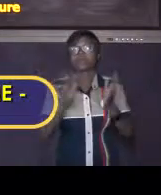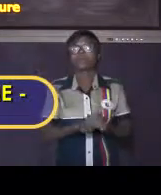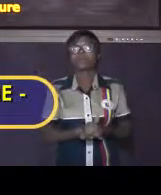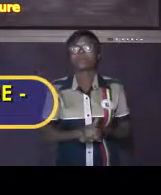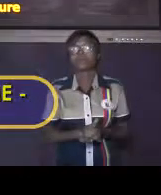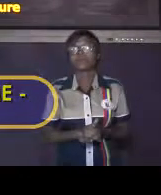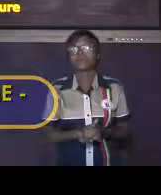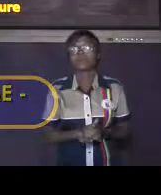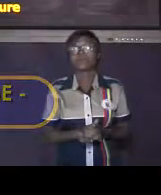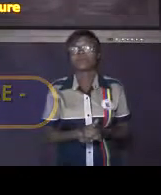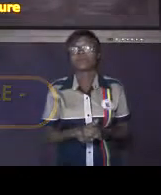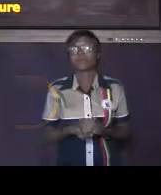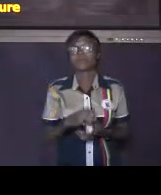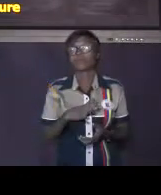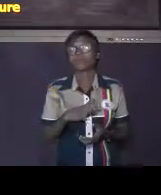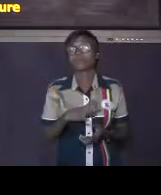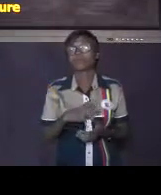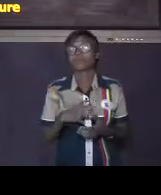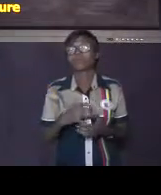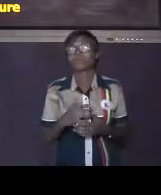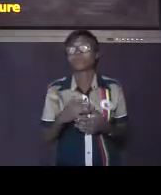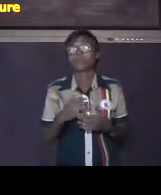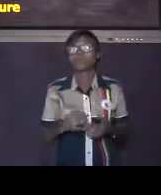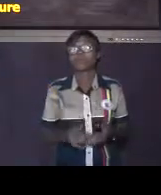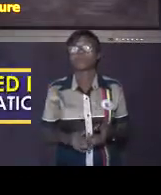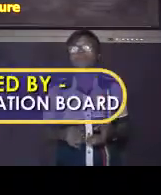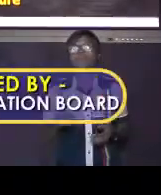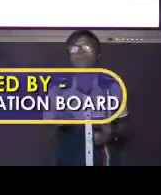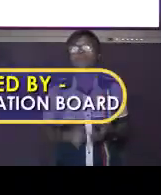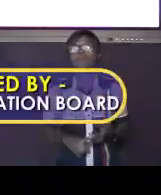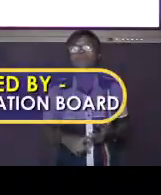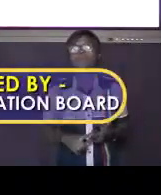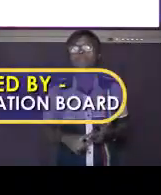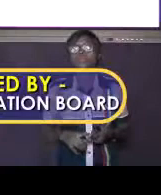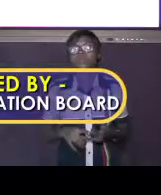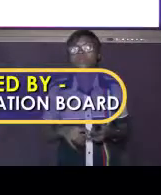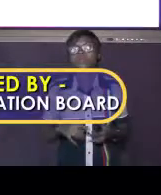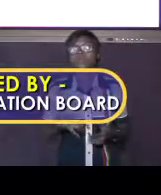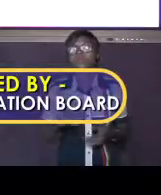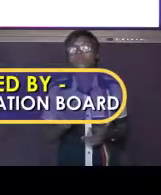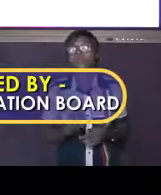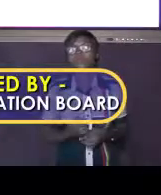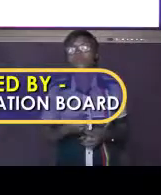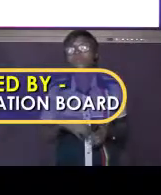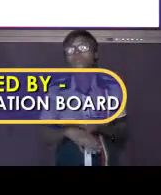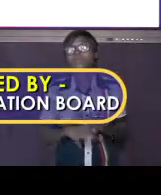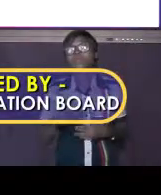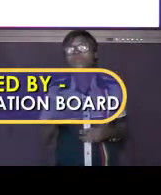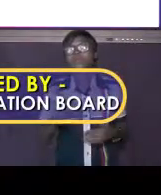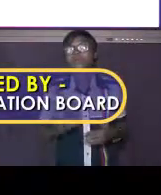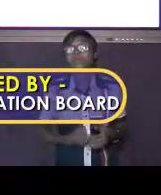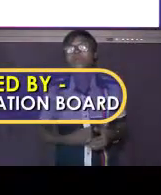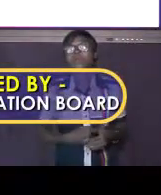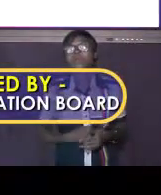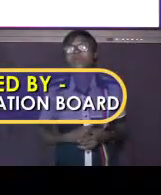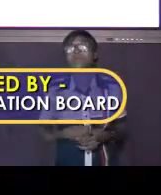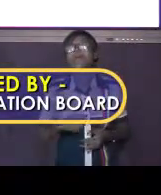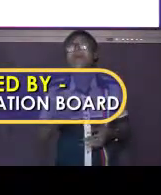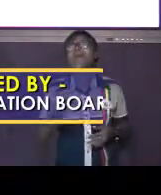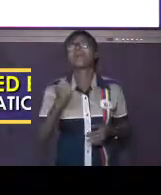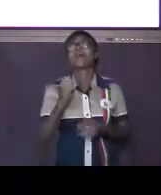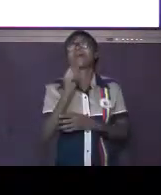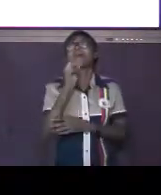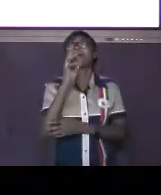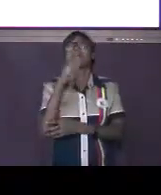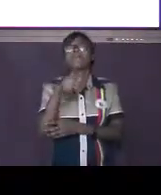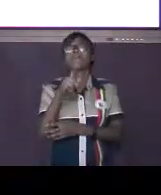chair. Fine. So on to the next segment, and that is In My